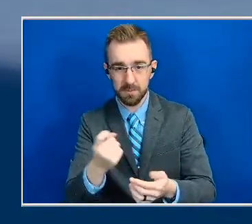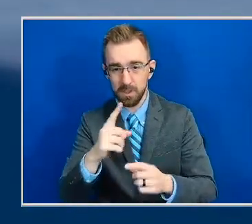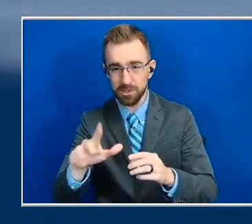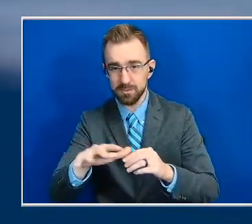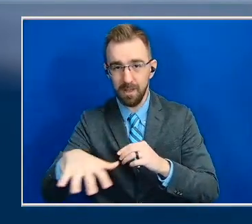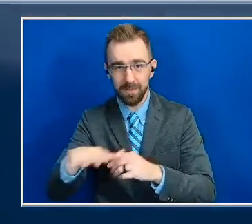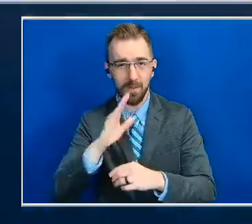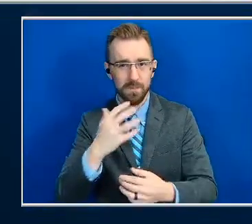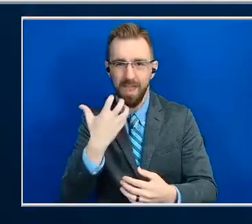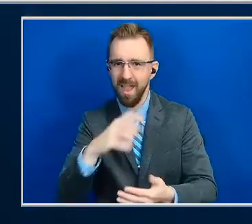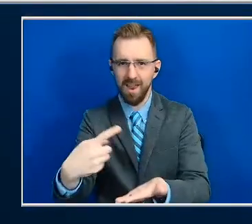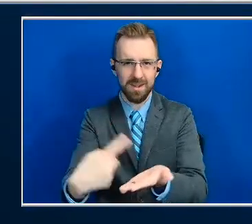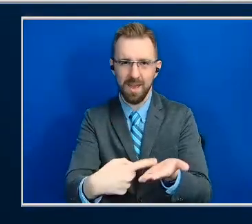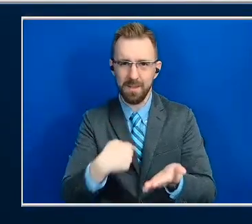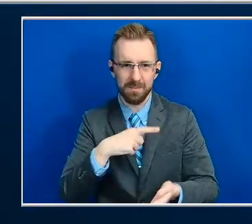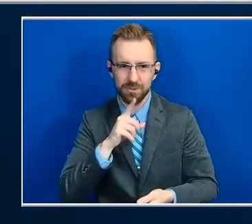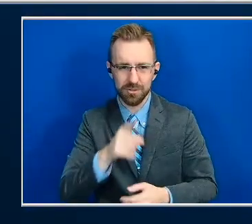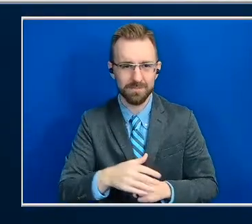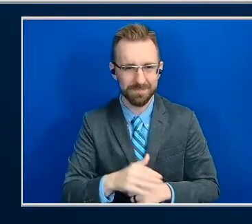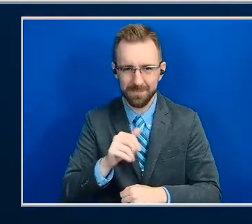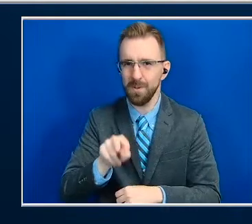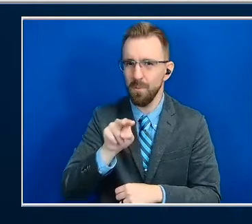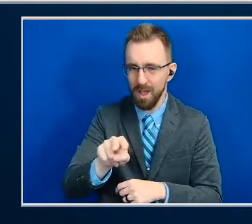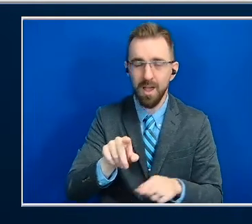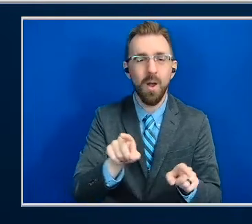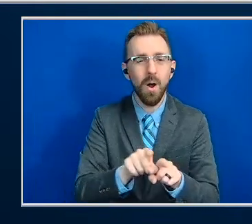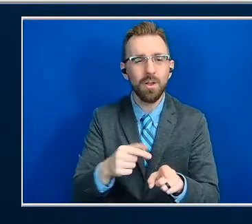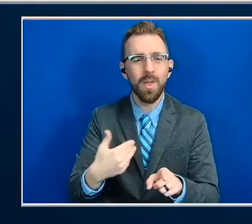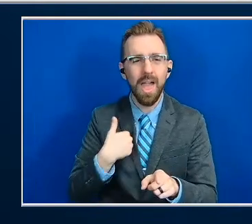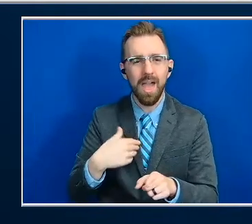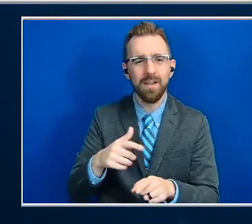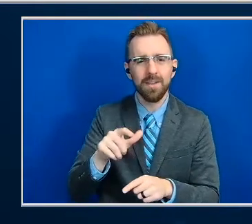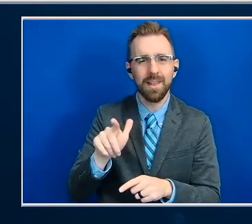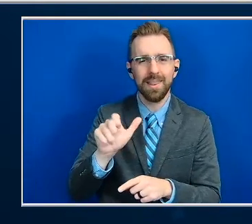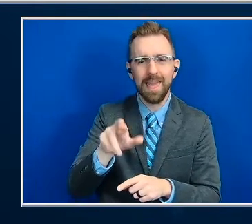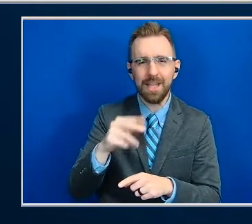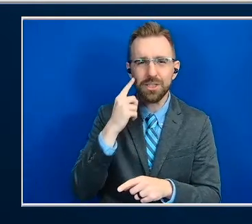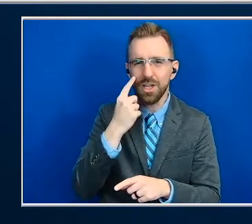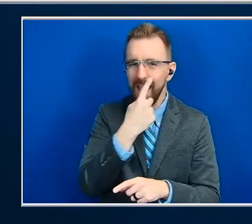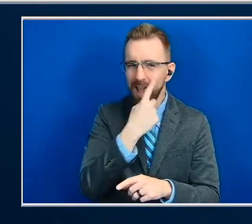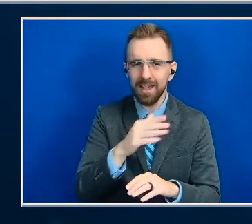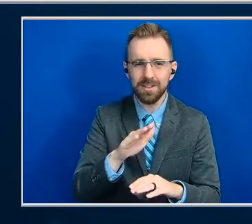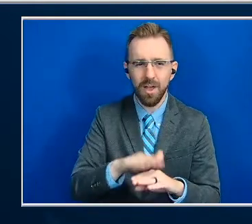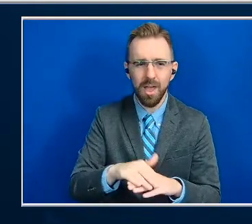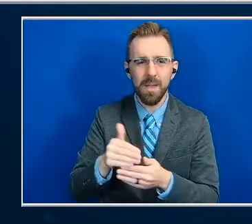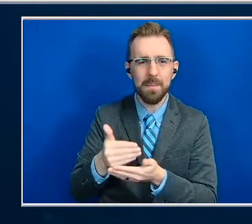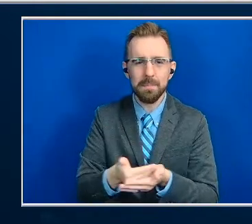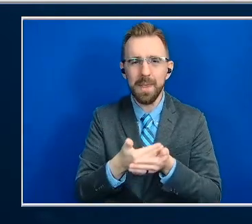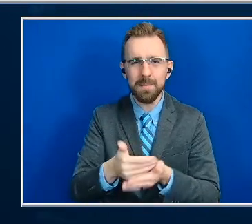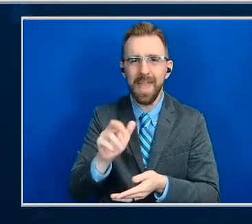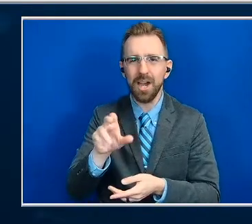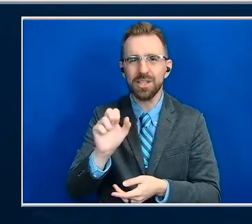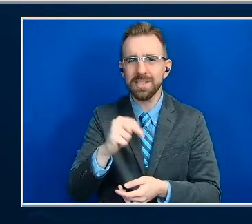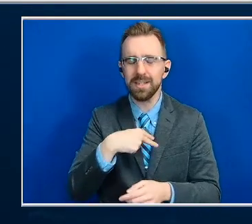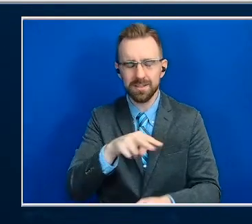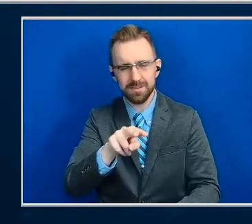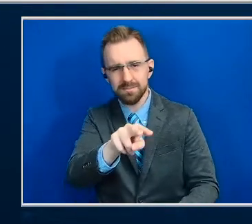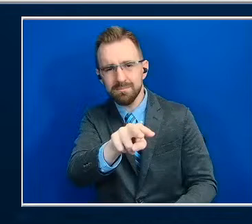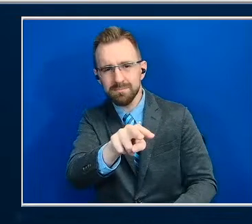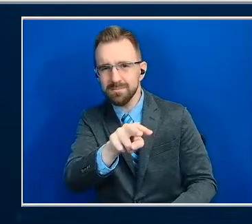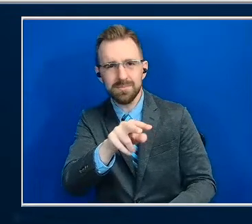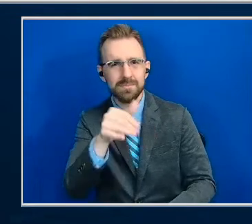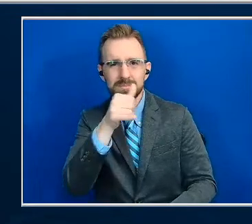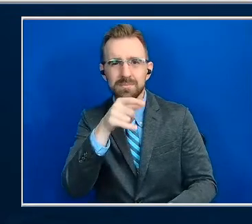topic. I'm watching for questions, but I also have laser eyes on baby Anderson, the cutest. Can we just acknowledge what a good